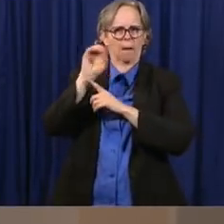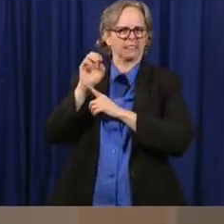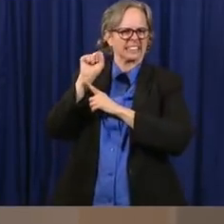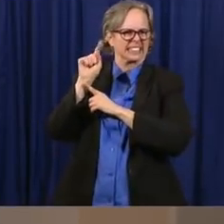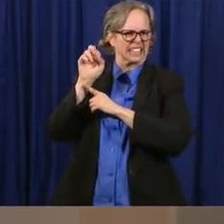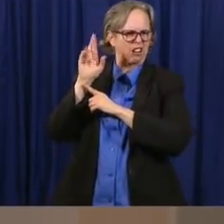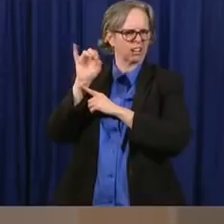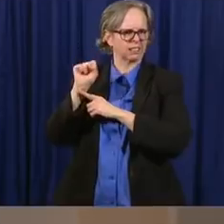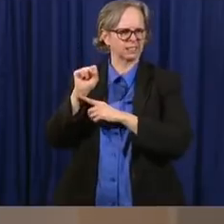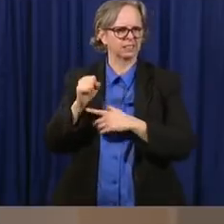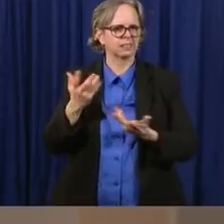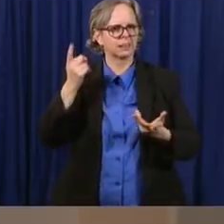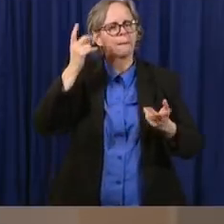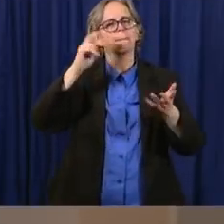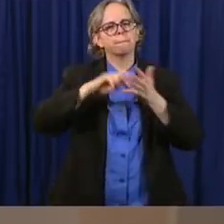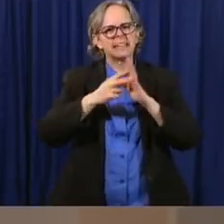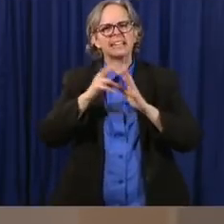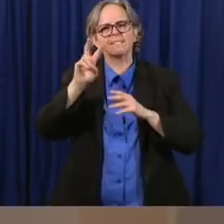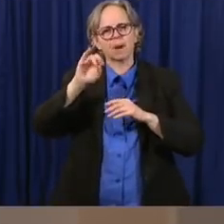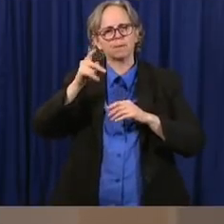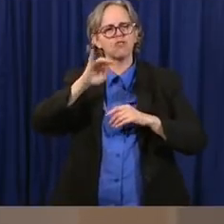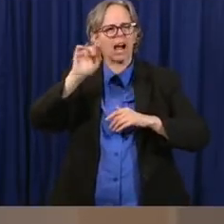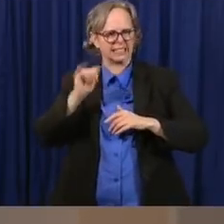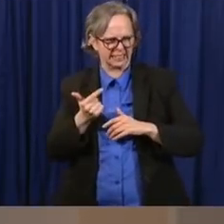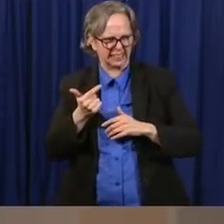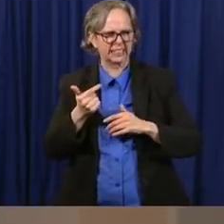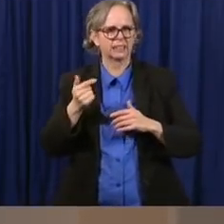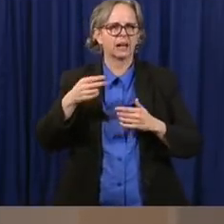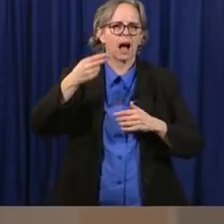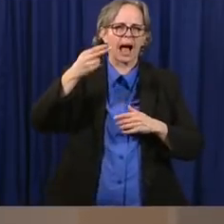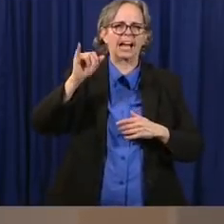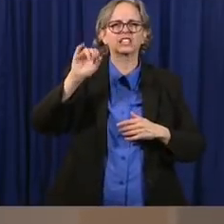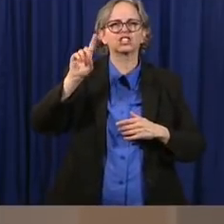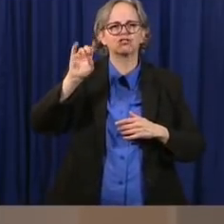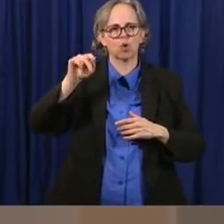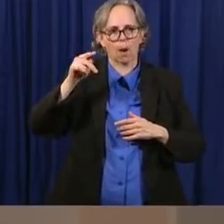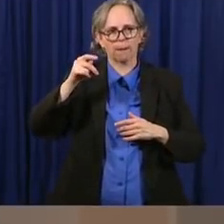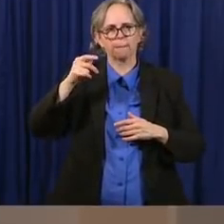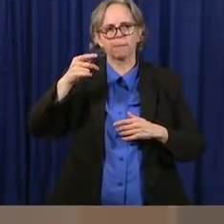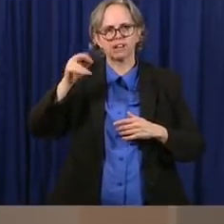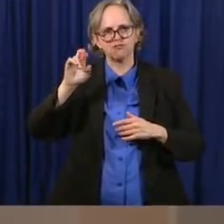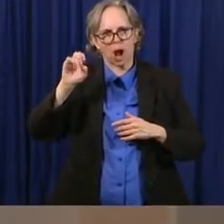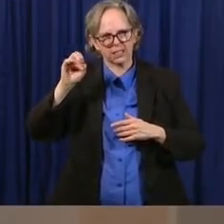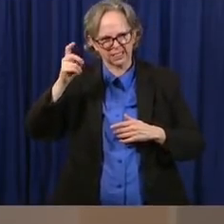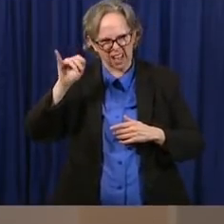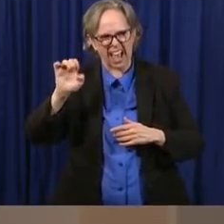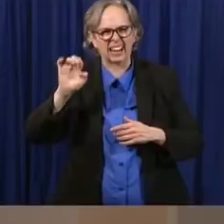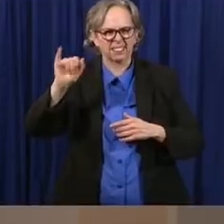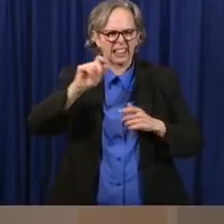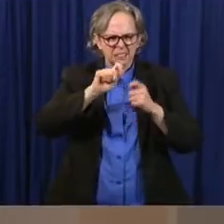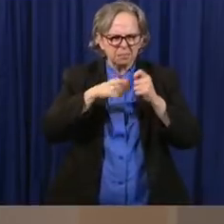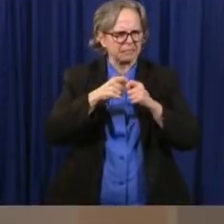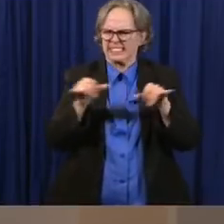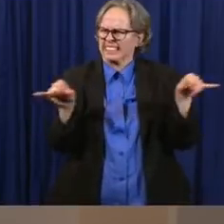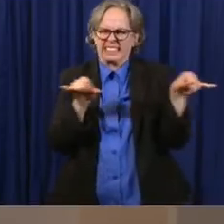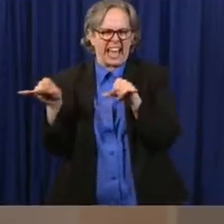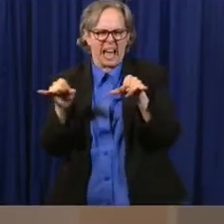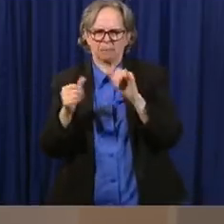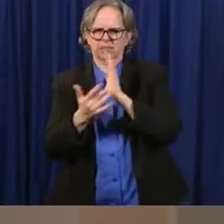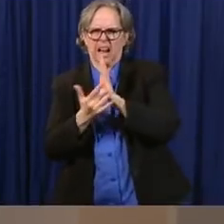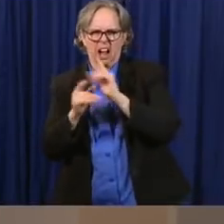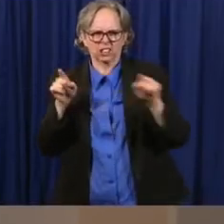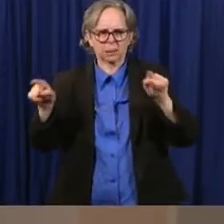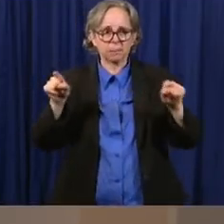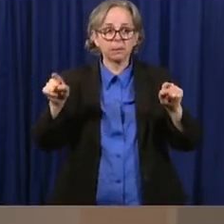sterilizer. Easy for me to say. That's the technology that they use. Battelle can do up to 80,000 a